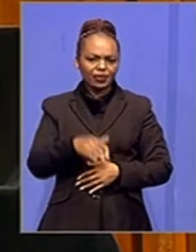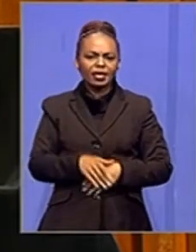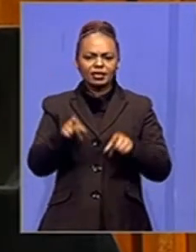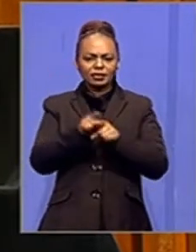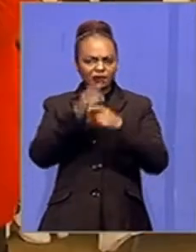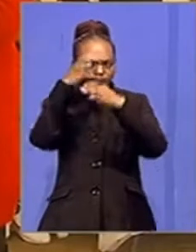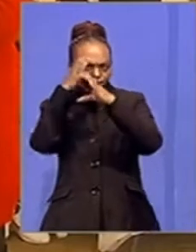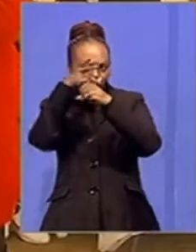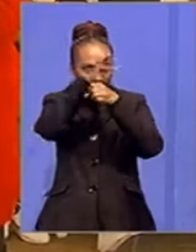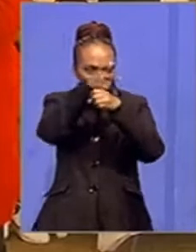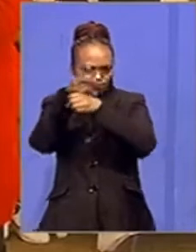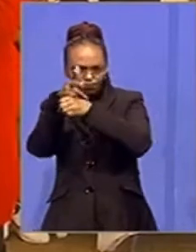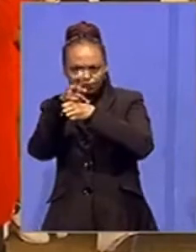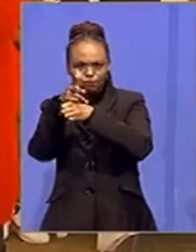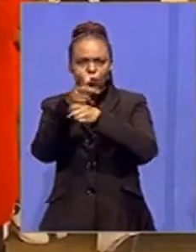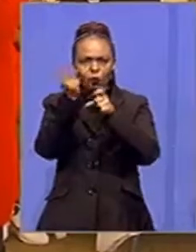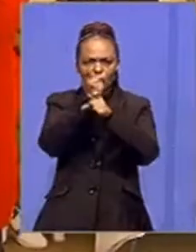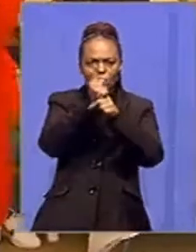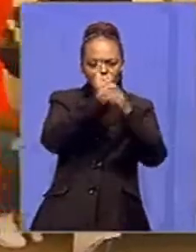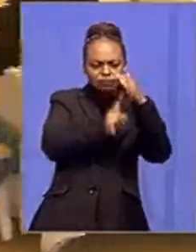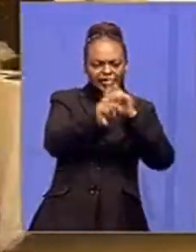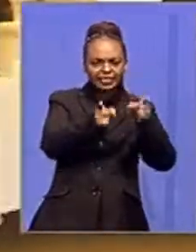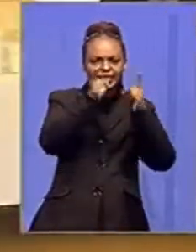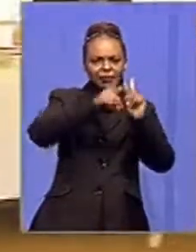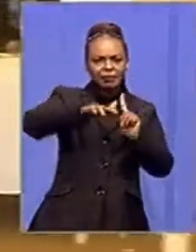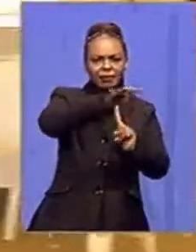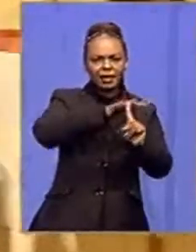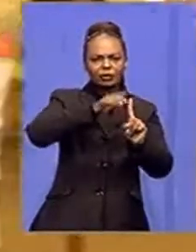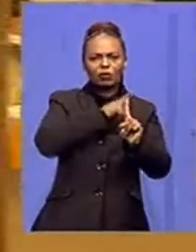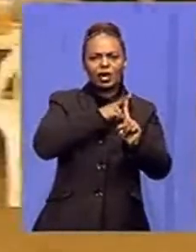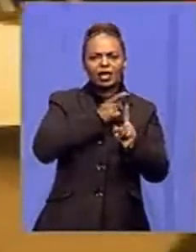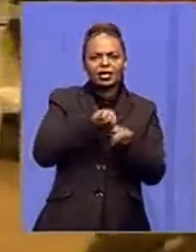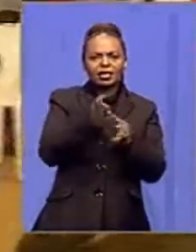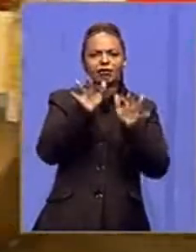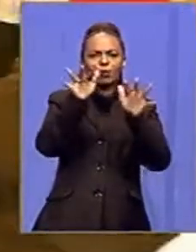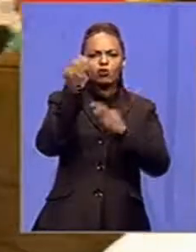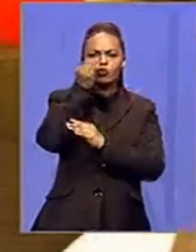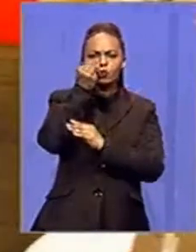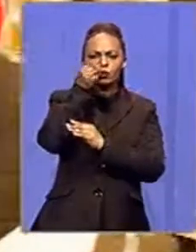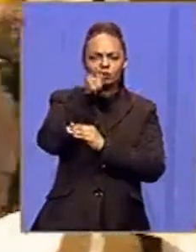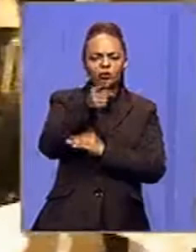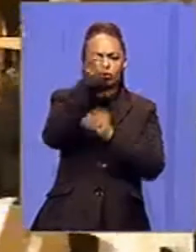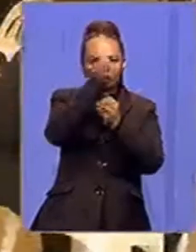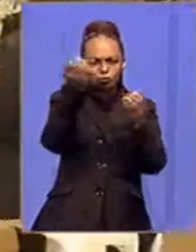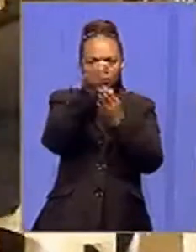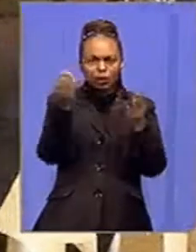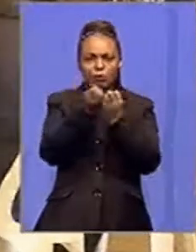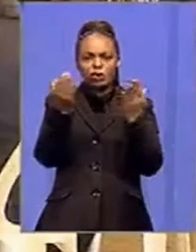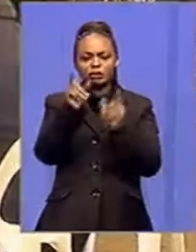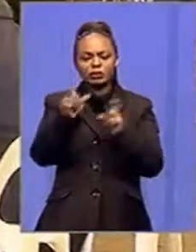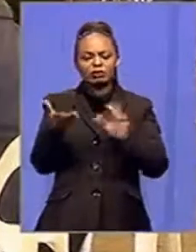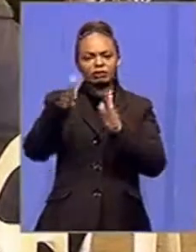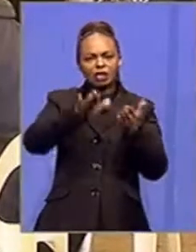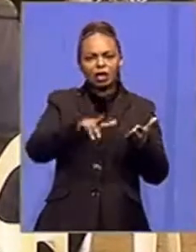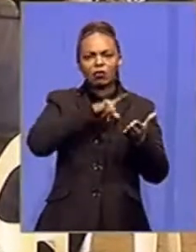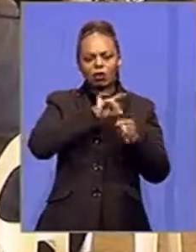dule ba sedimoša setšhaba. Go ya le ka SANEF, batho ba go feta 10 ka lekaleng le la babega ditaba ba hlokofetše ka lebaka la COVID-19 go